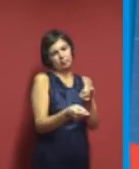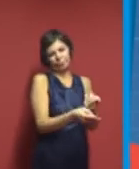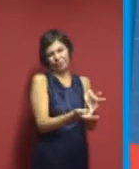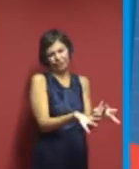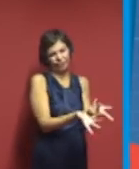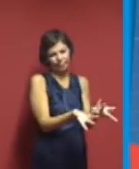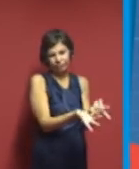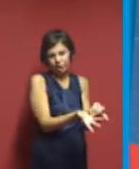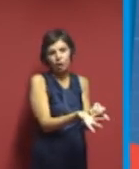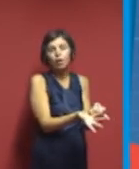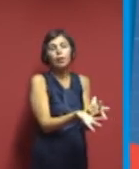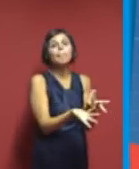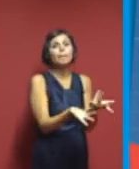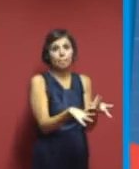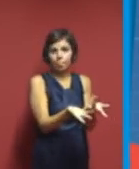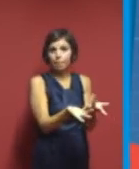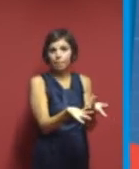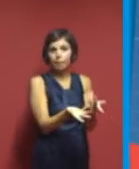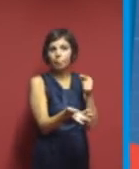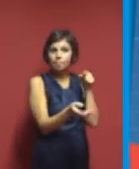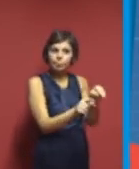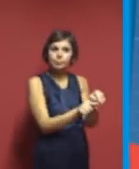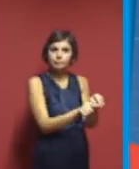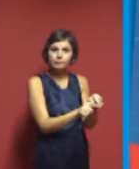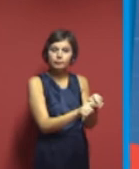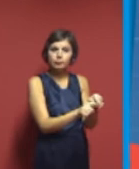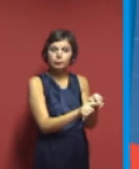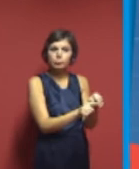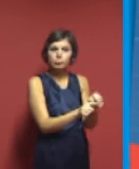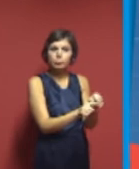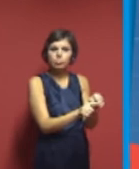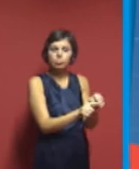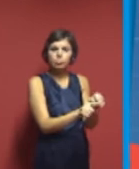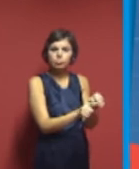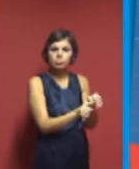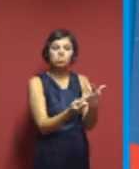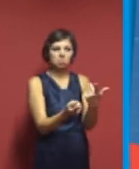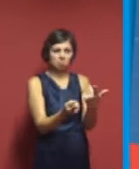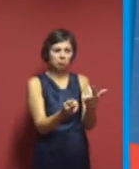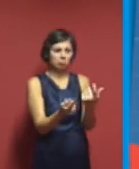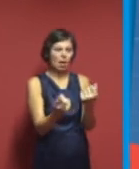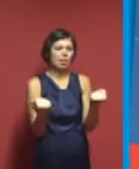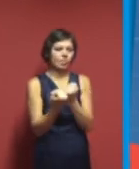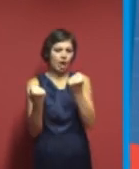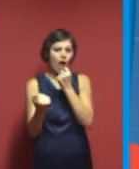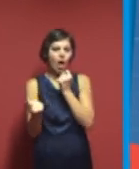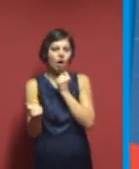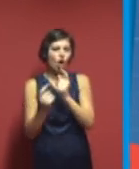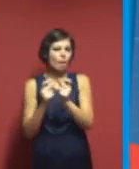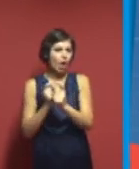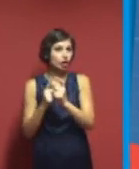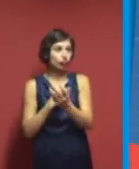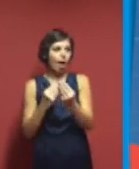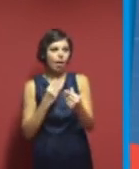of commercial activity, wealth, transformation of society, genuinely a world-changing